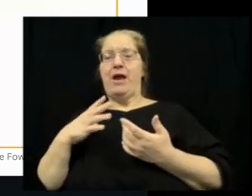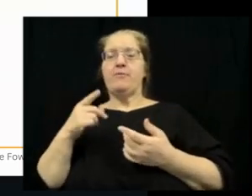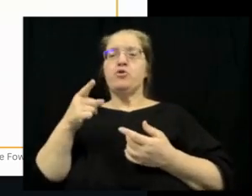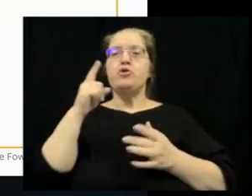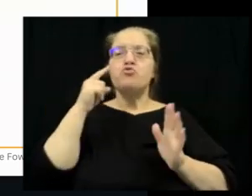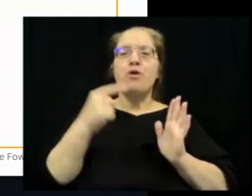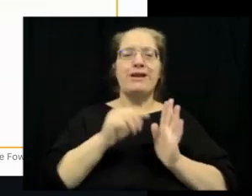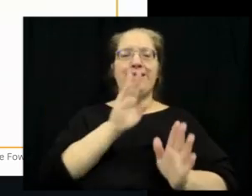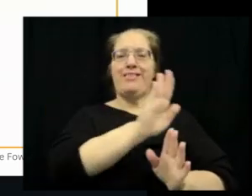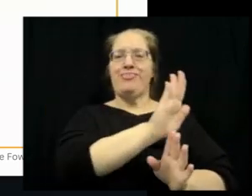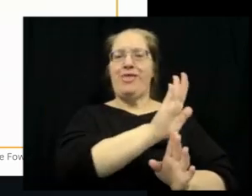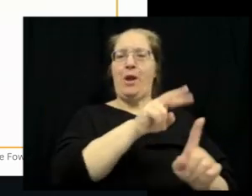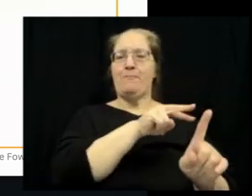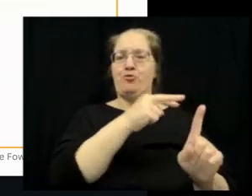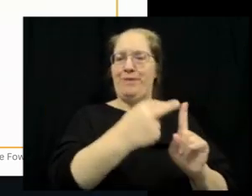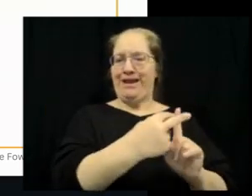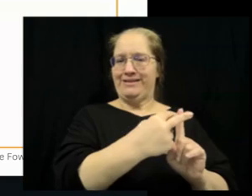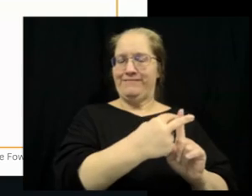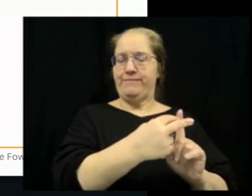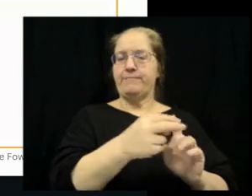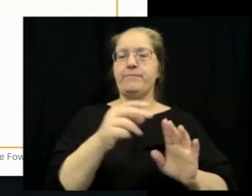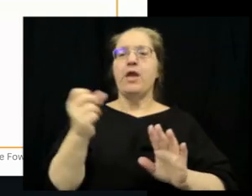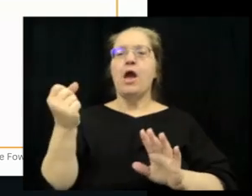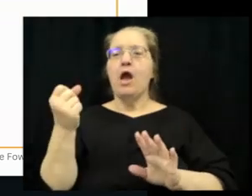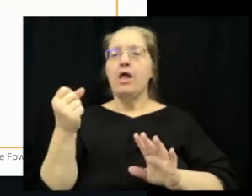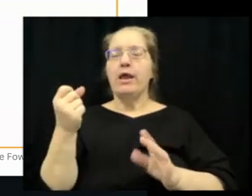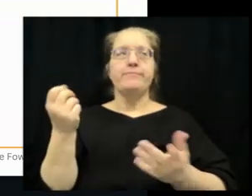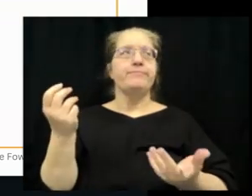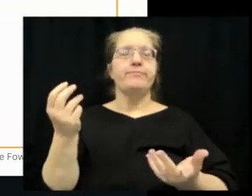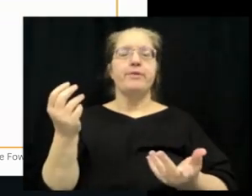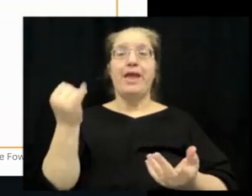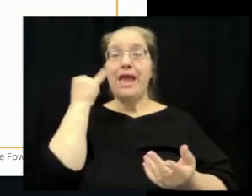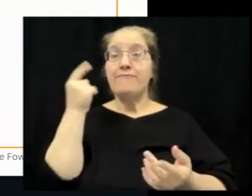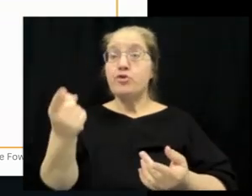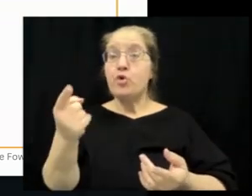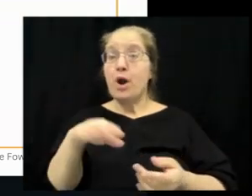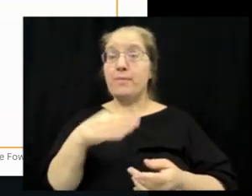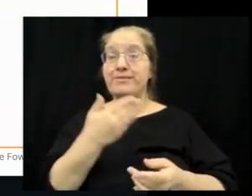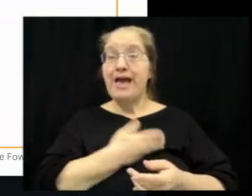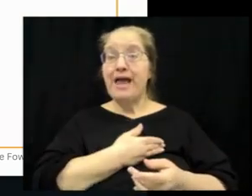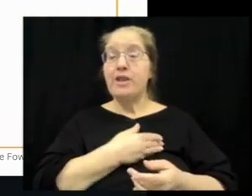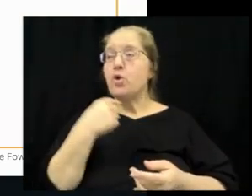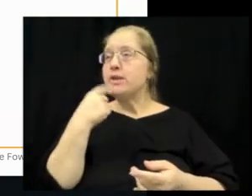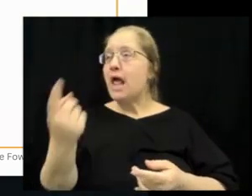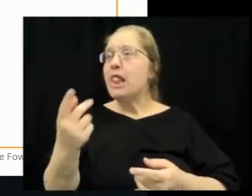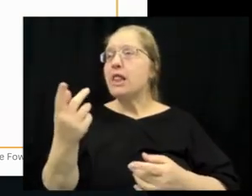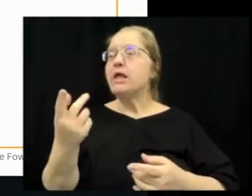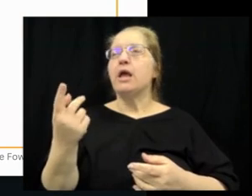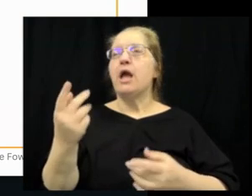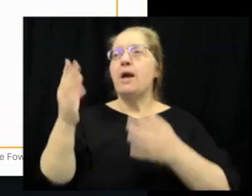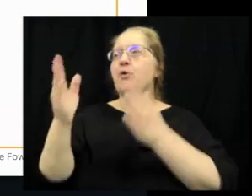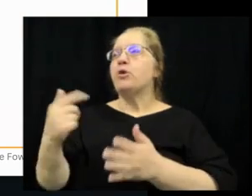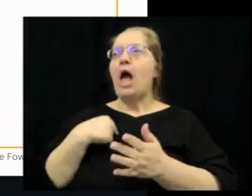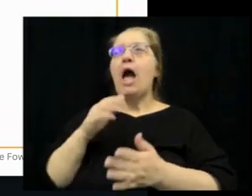it, you guys know, like, if you are upset and you're just telling someone about what you're